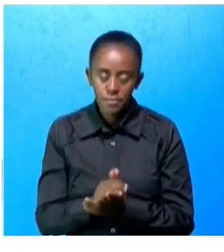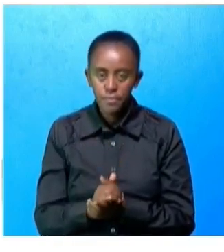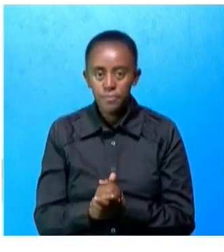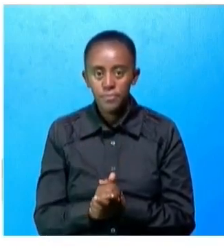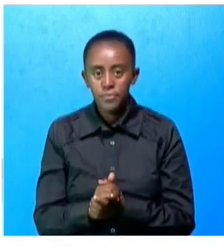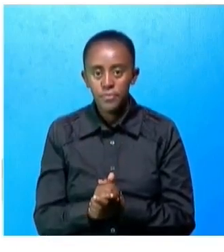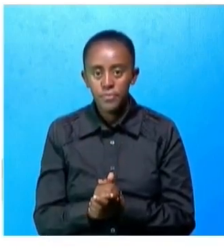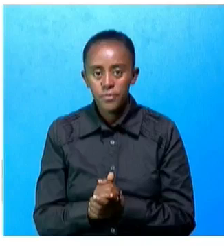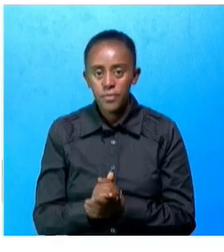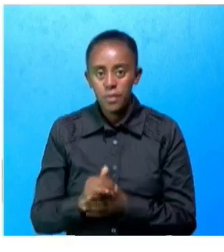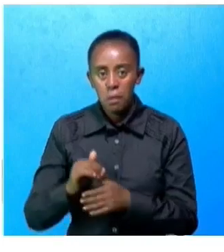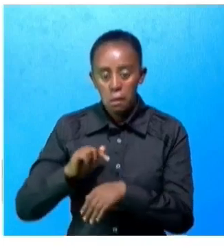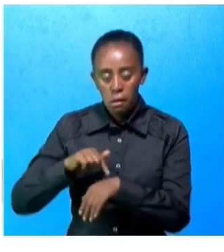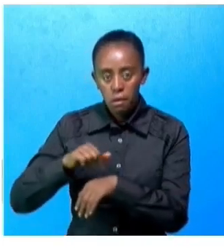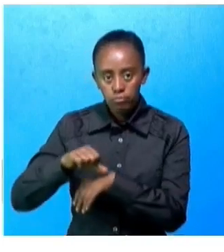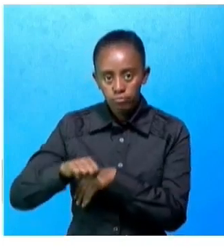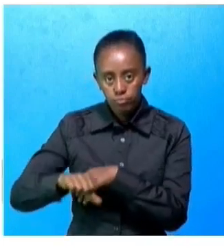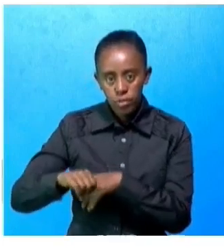late,